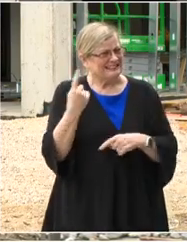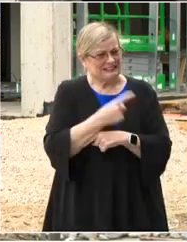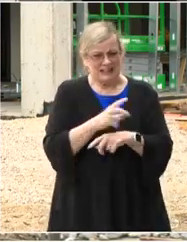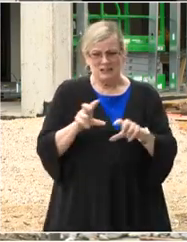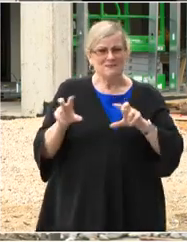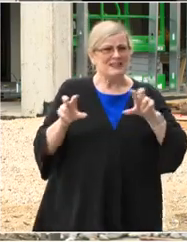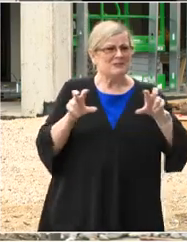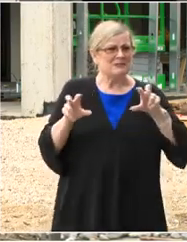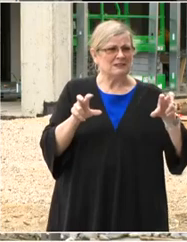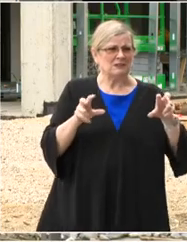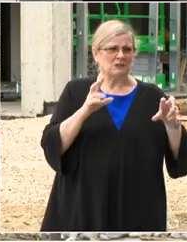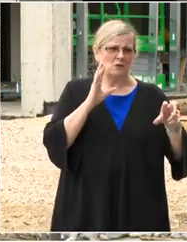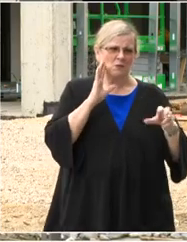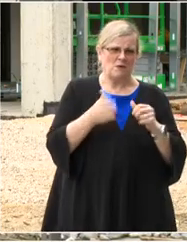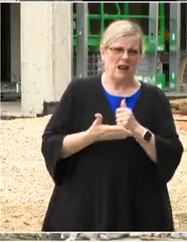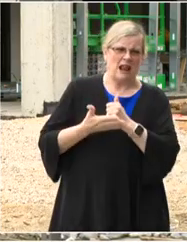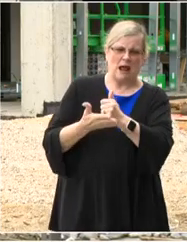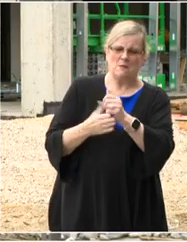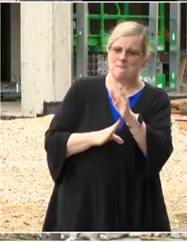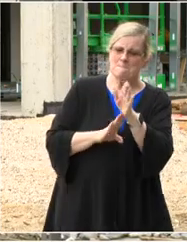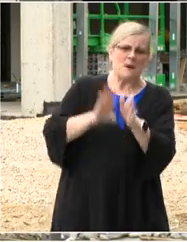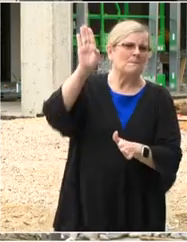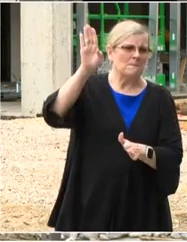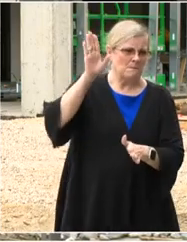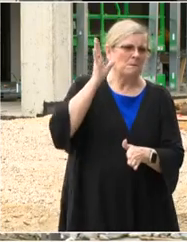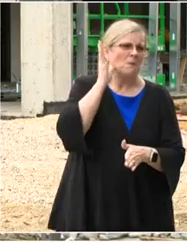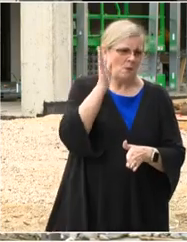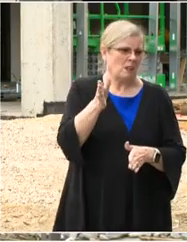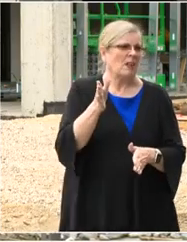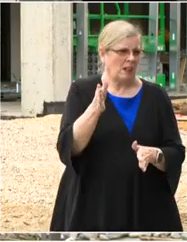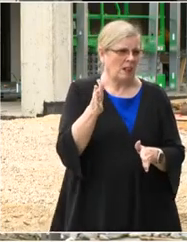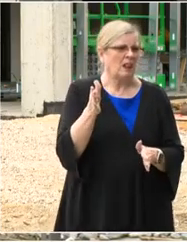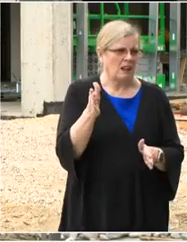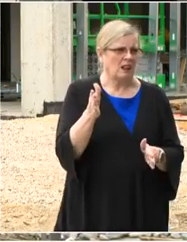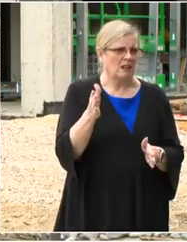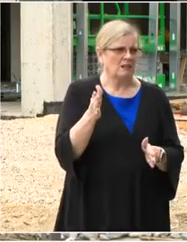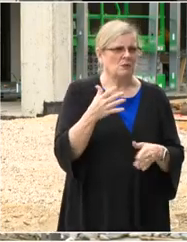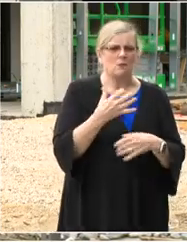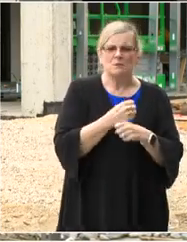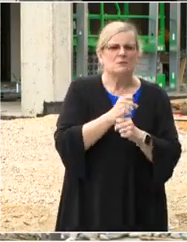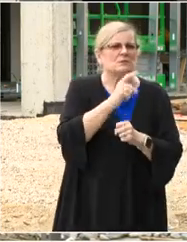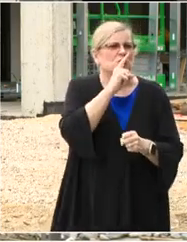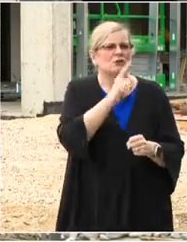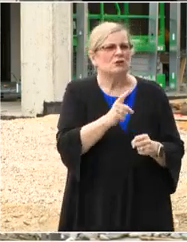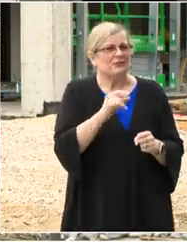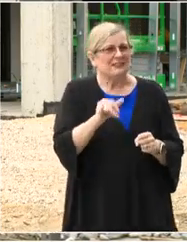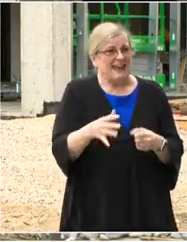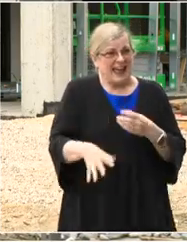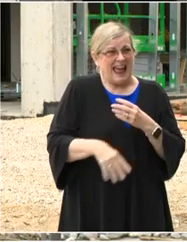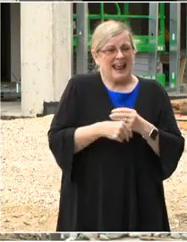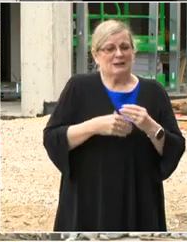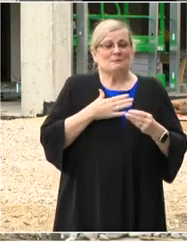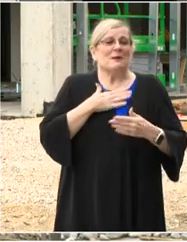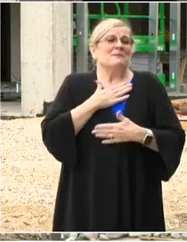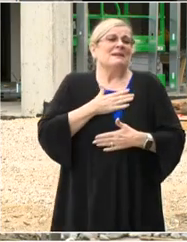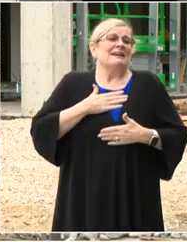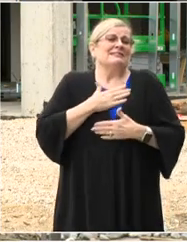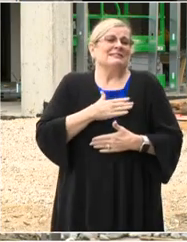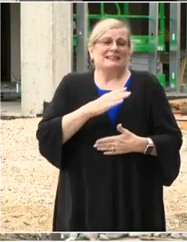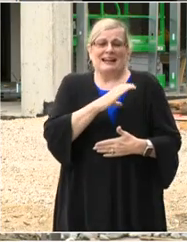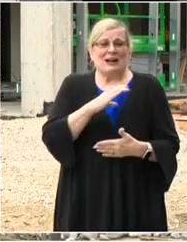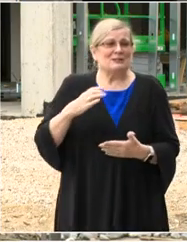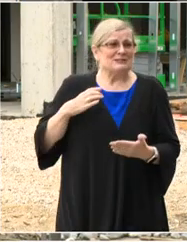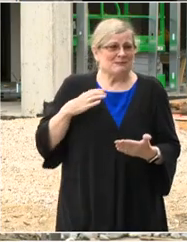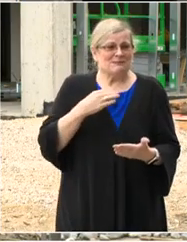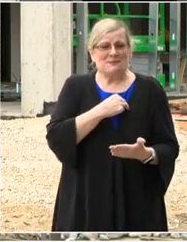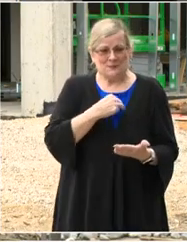us to make sure that we reach that goal. So let's make sure, part of my pleas is to the council members who are here, we need